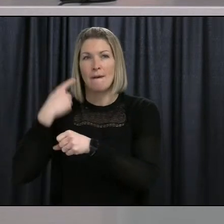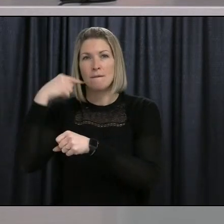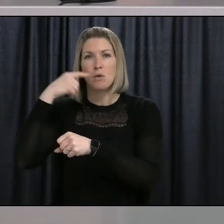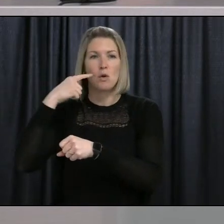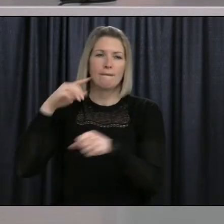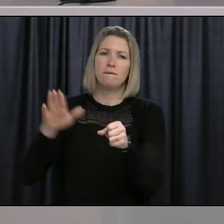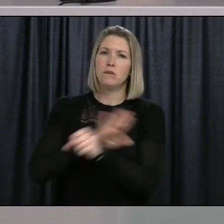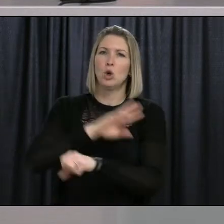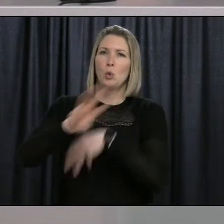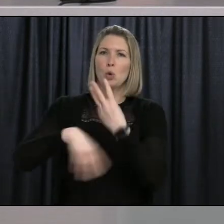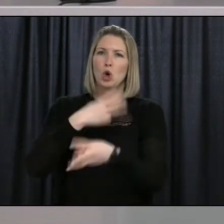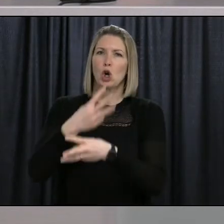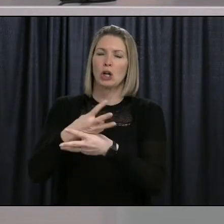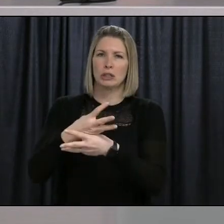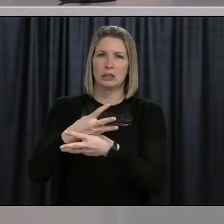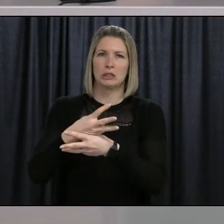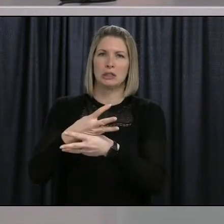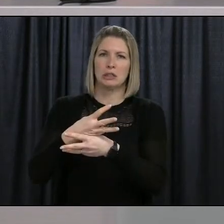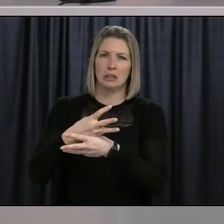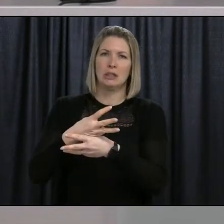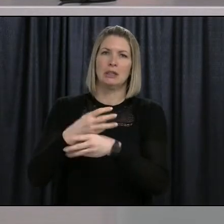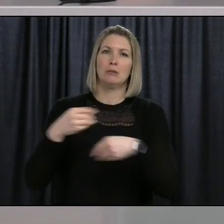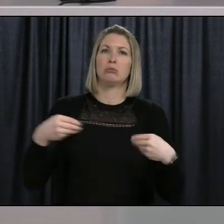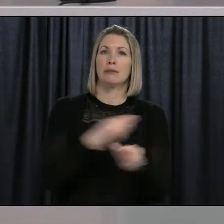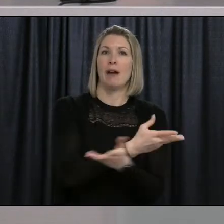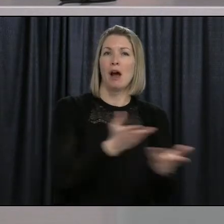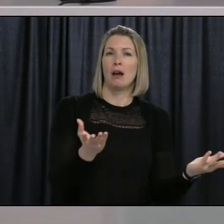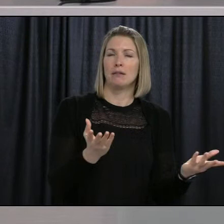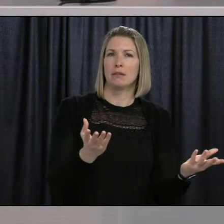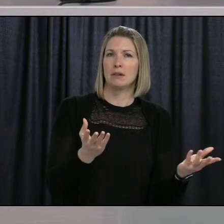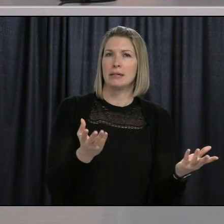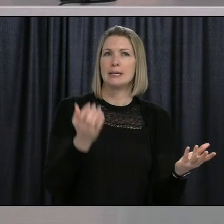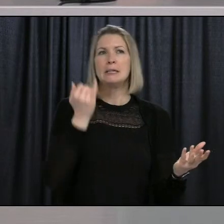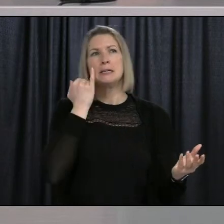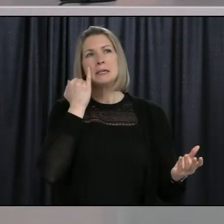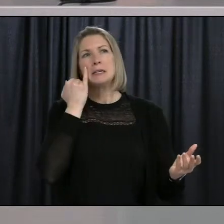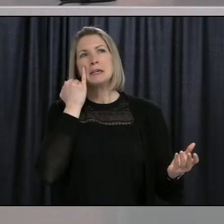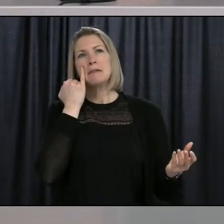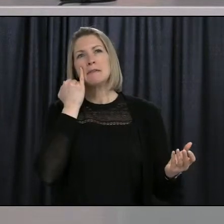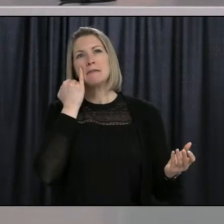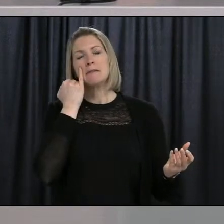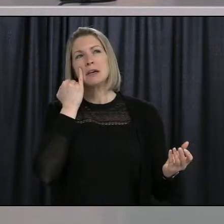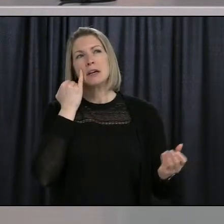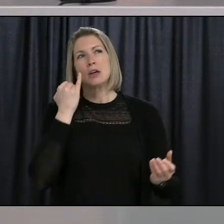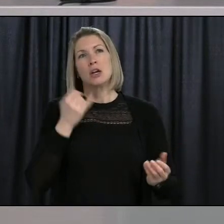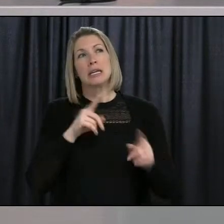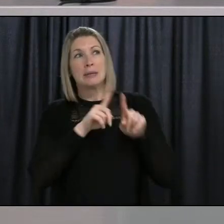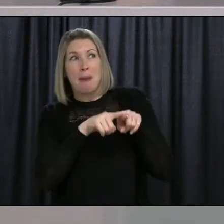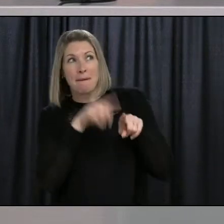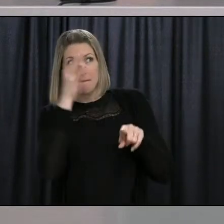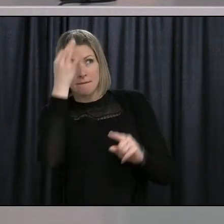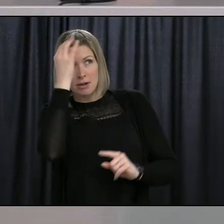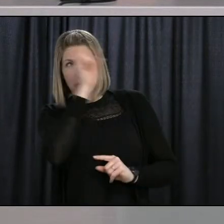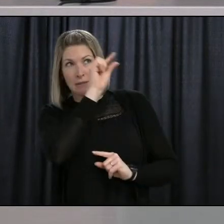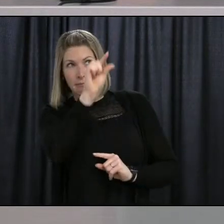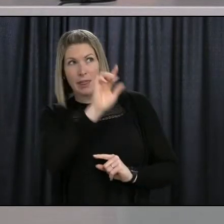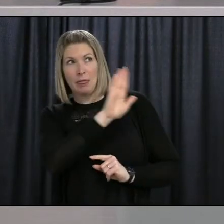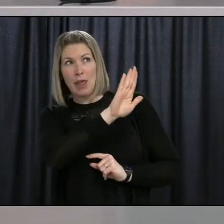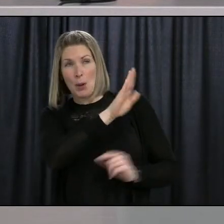away. And as long as we're totally dependent upon the federal government, whose track record isn't great,